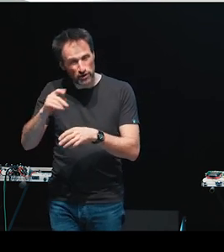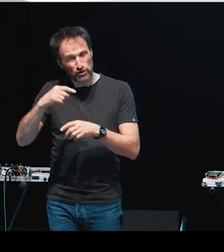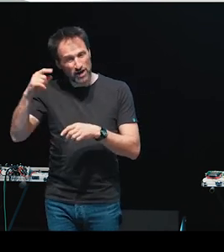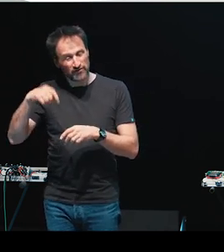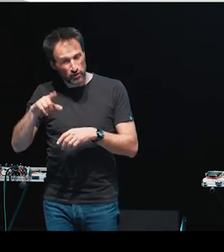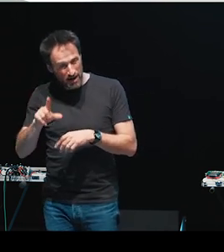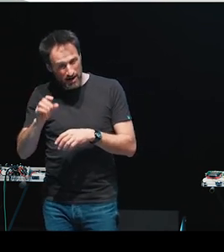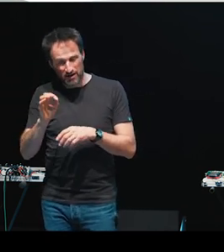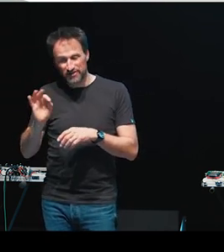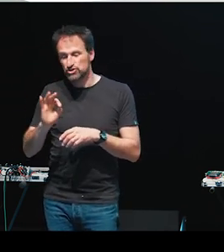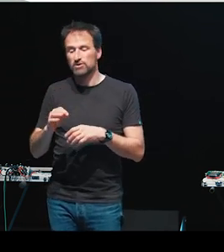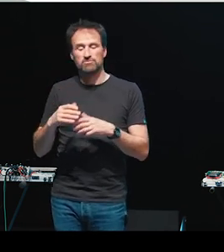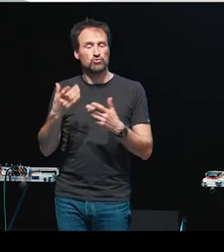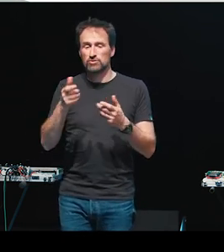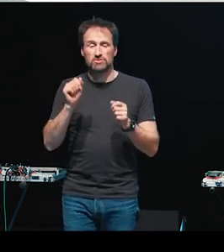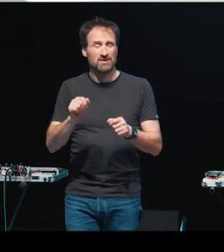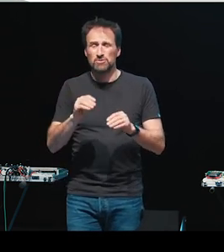You could use them for pretty much anything.